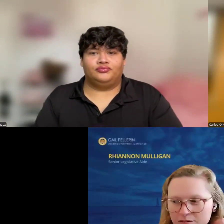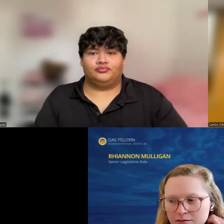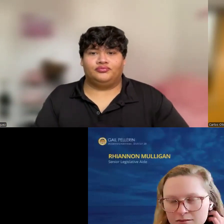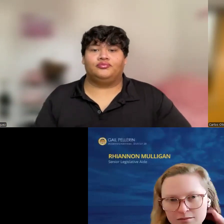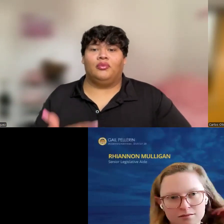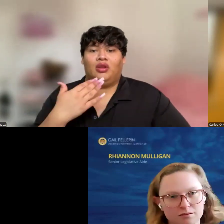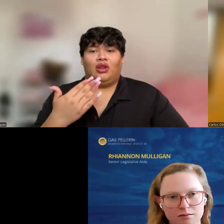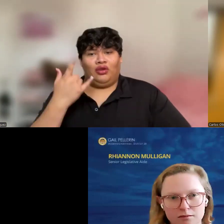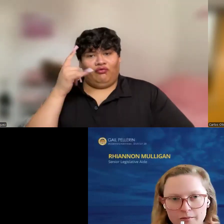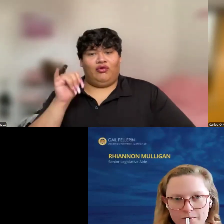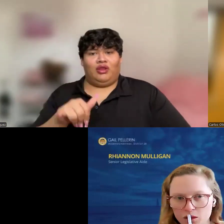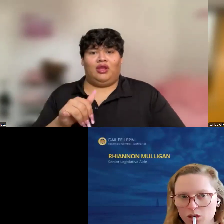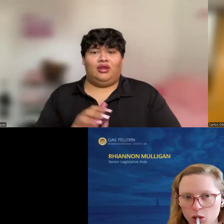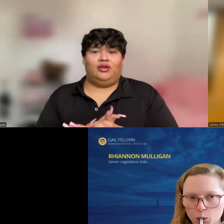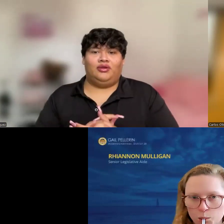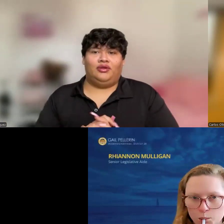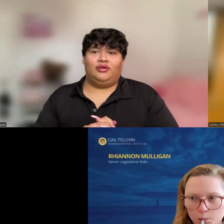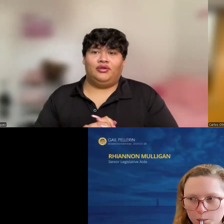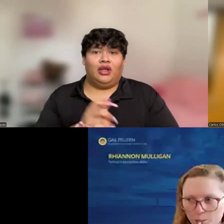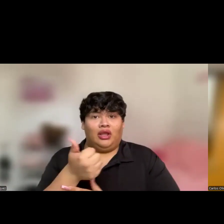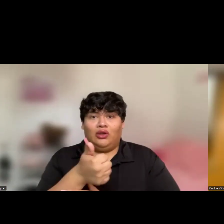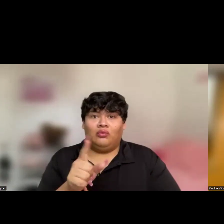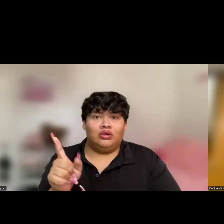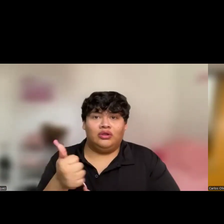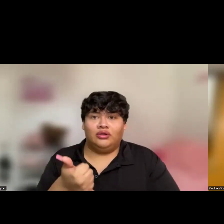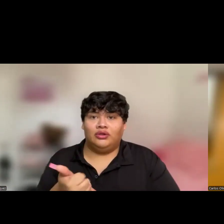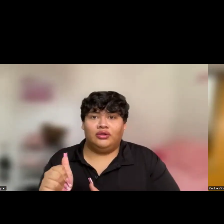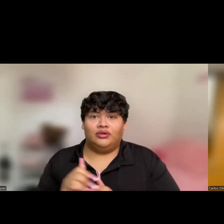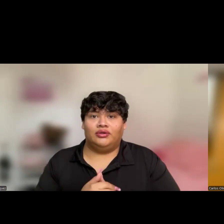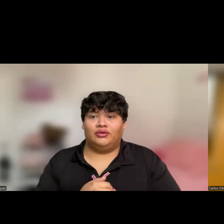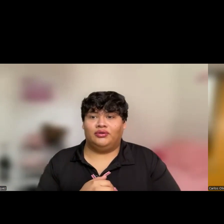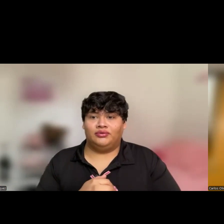Thank you for that. Anyone else?